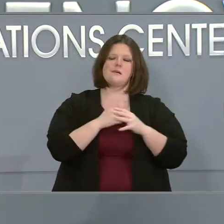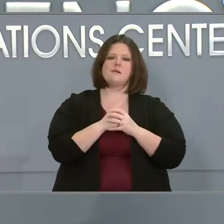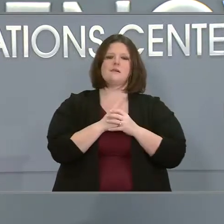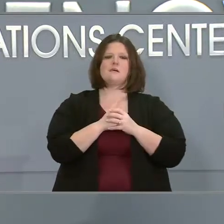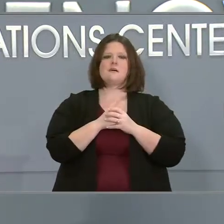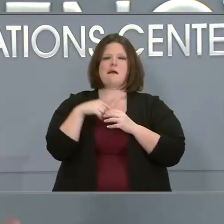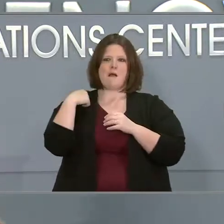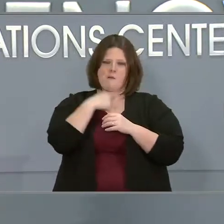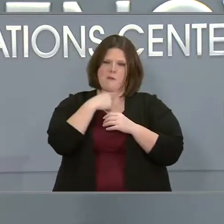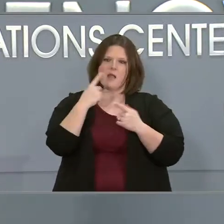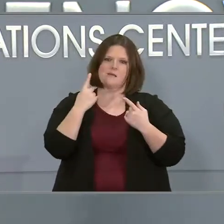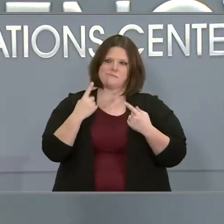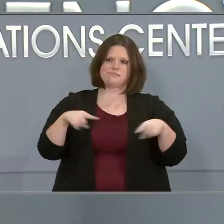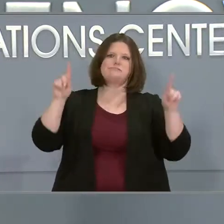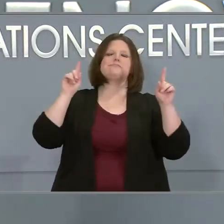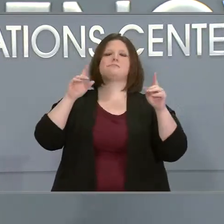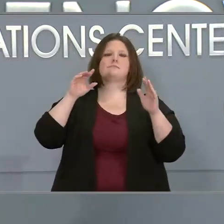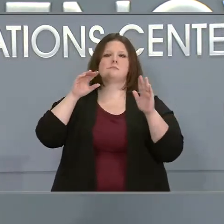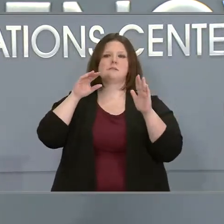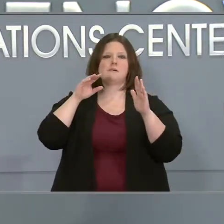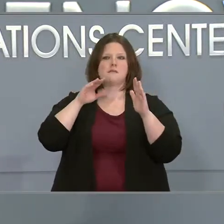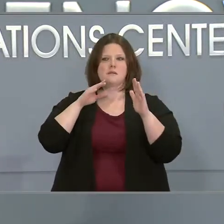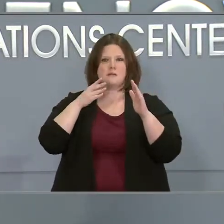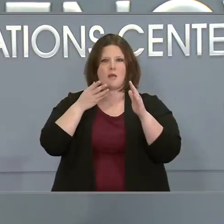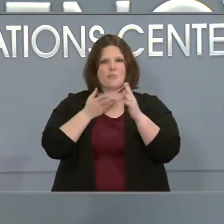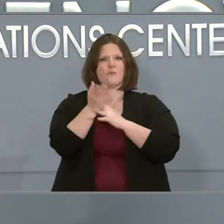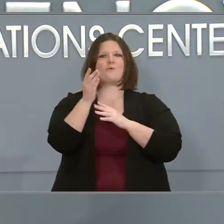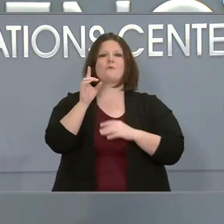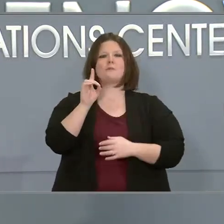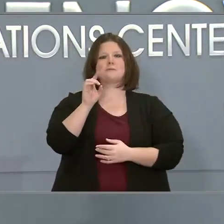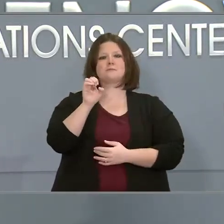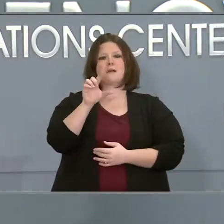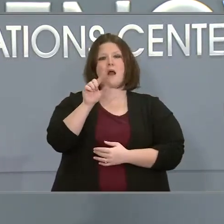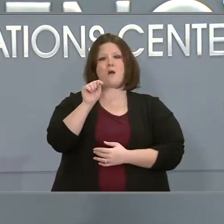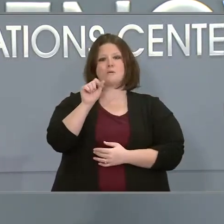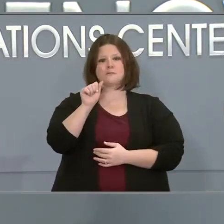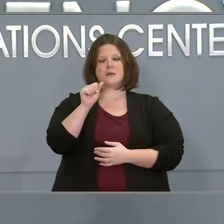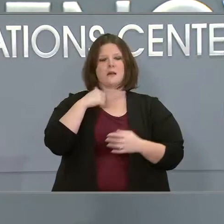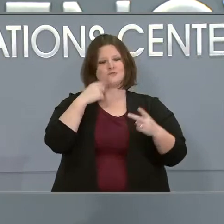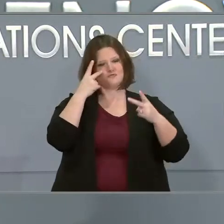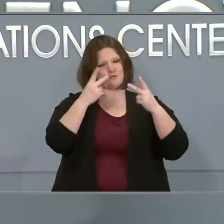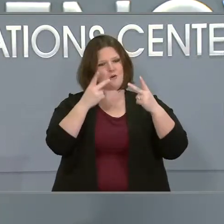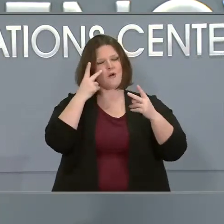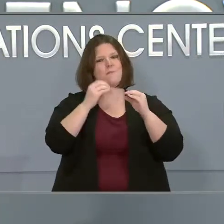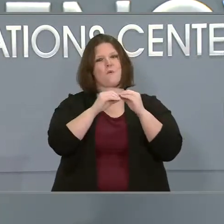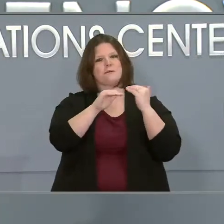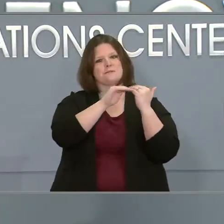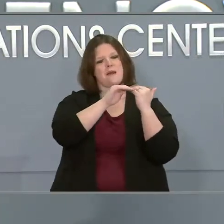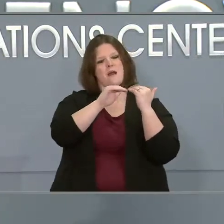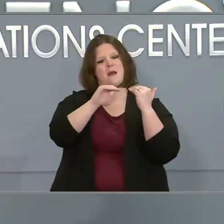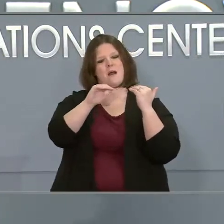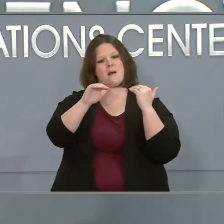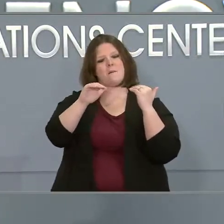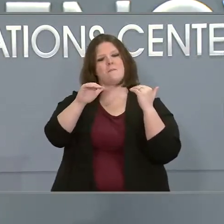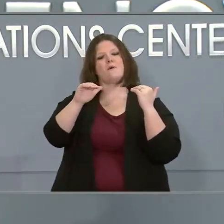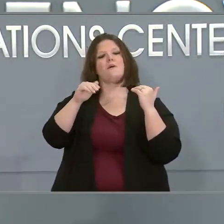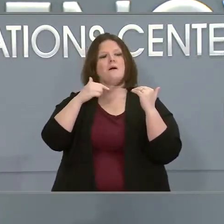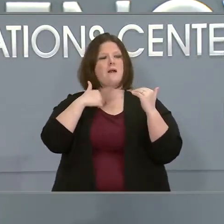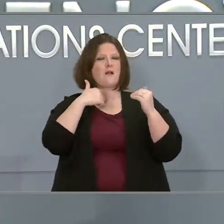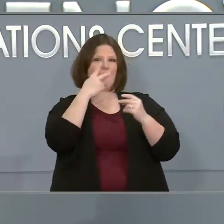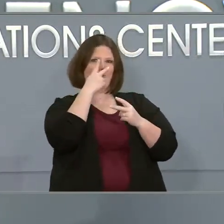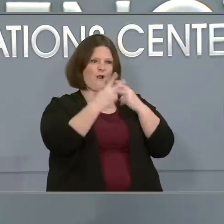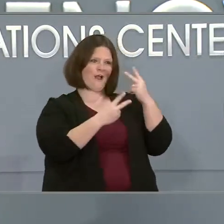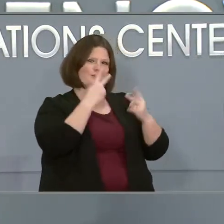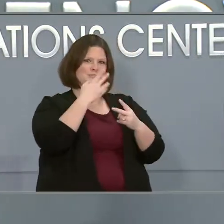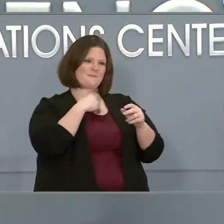through and coming down off the Delta surge, when I saw things getting more stable, I watched my team with a